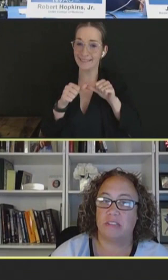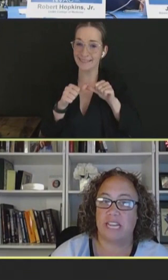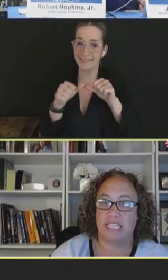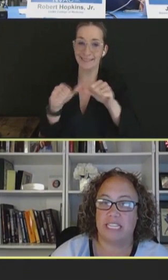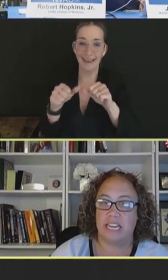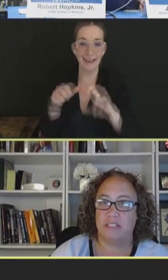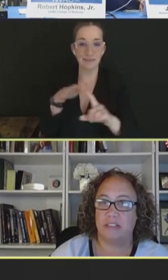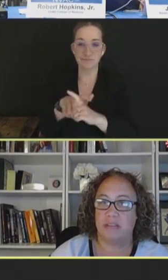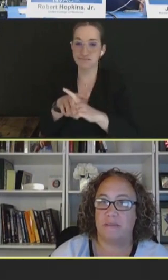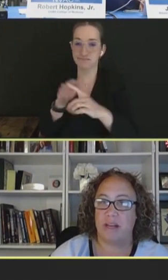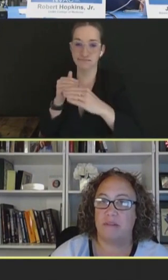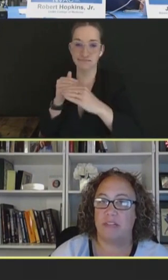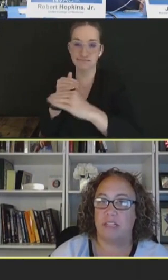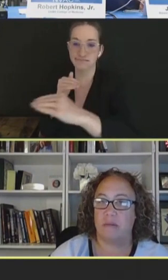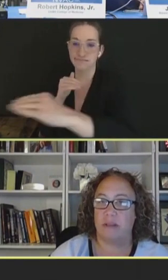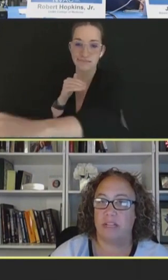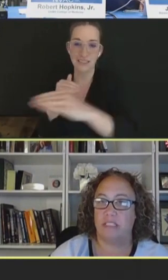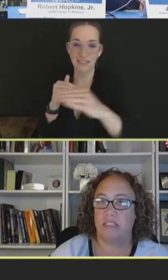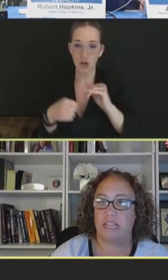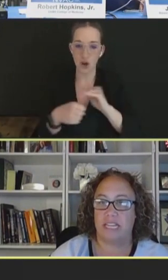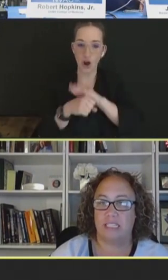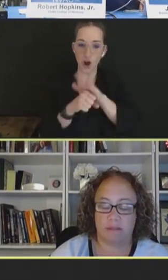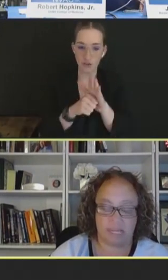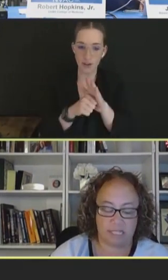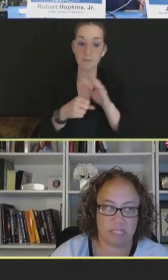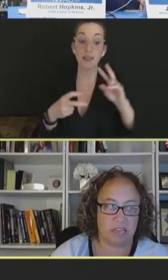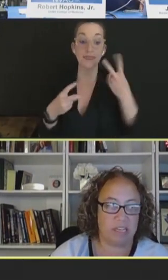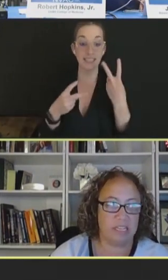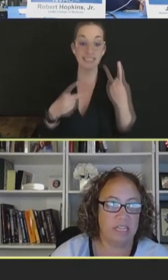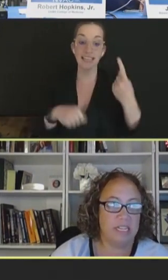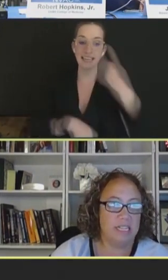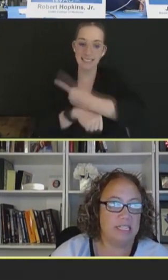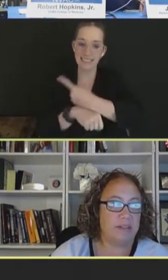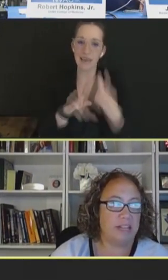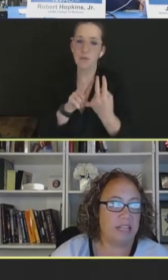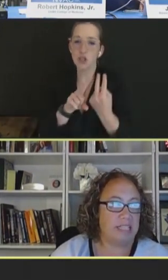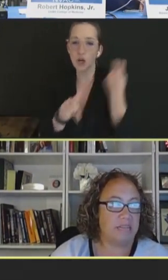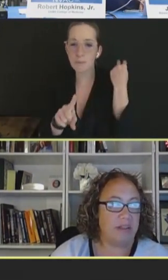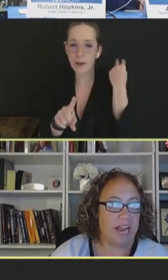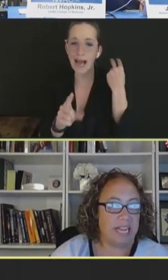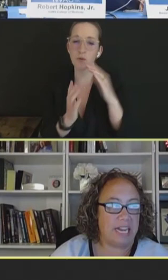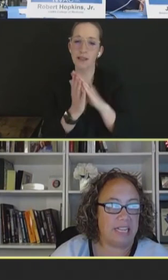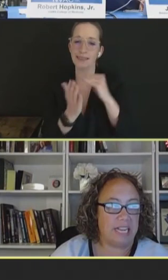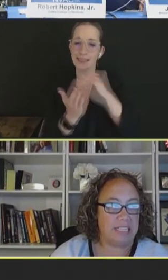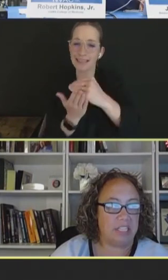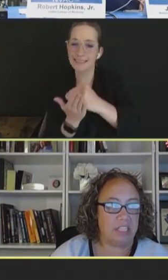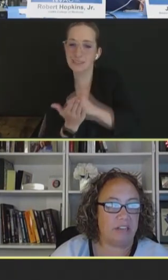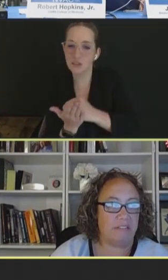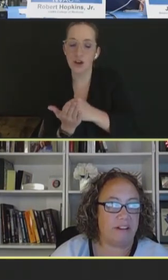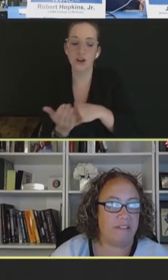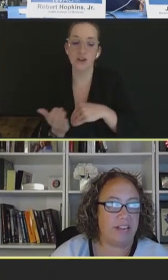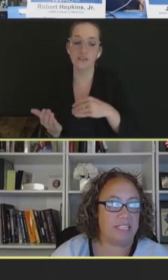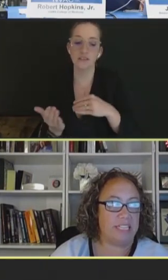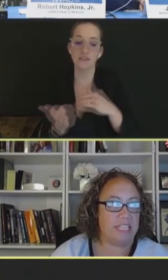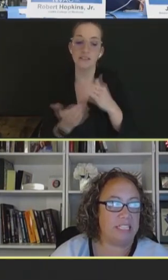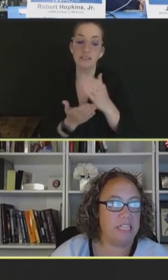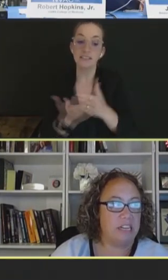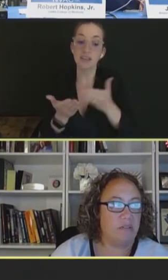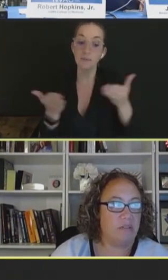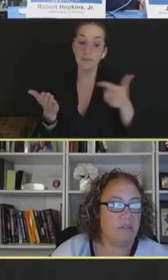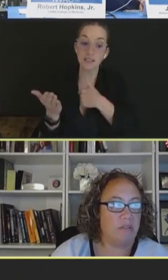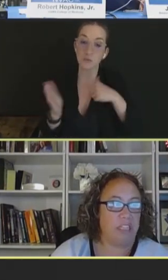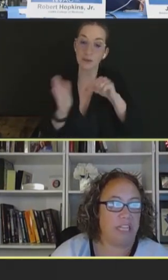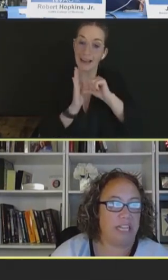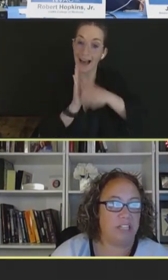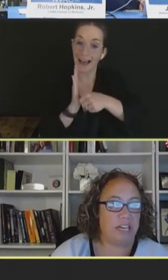also the second day was looking backward a little bit and looking at some lessons learned. Some of the things that we highlighted in that session around vaccines,